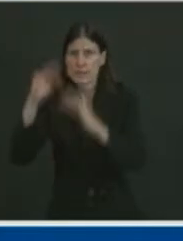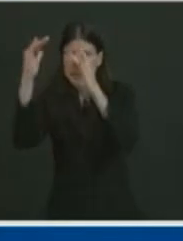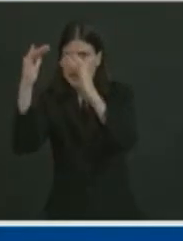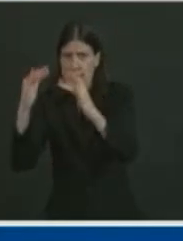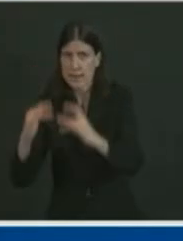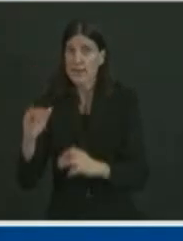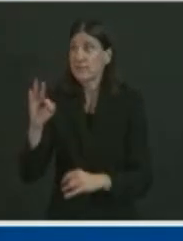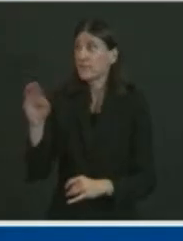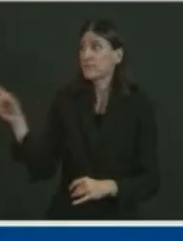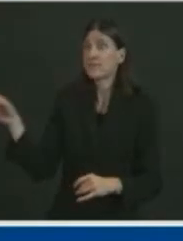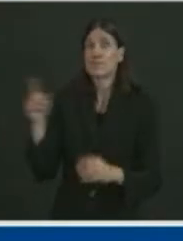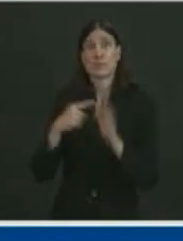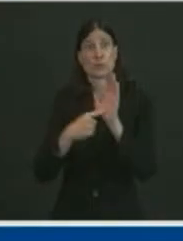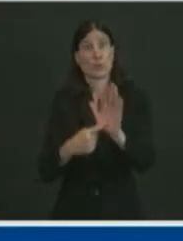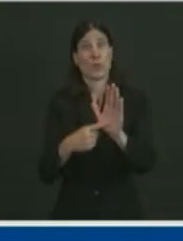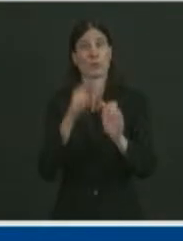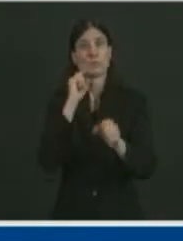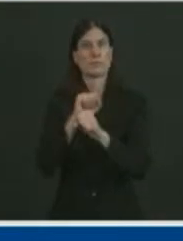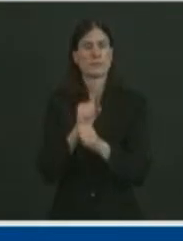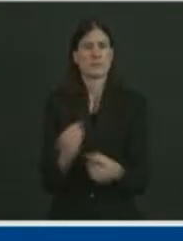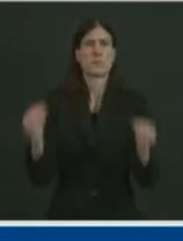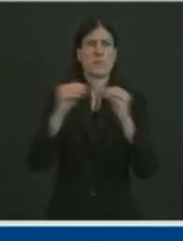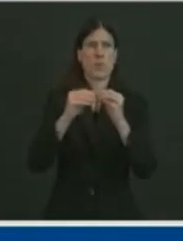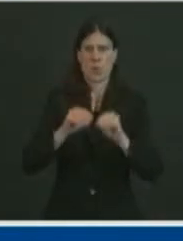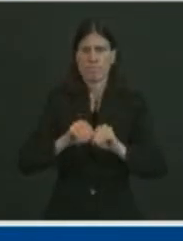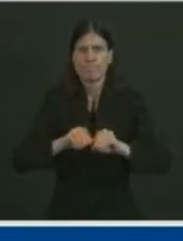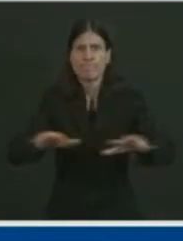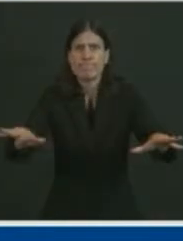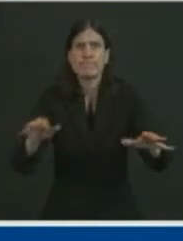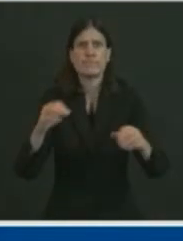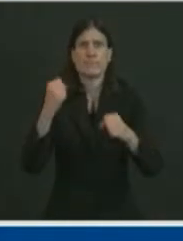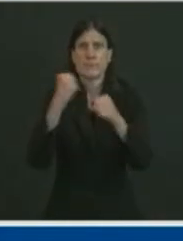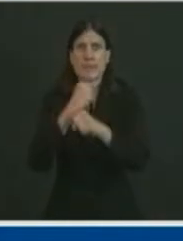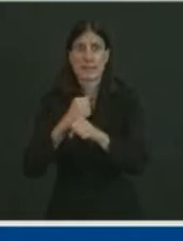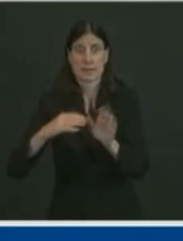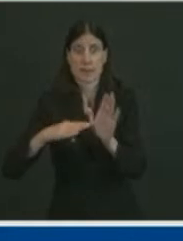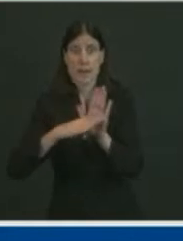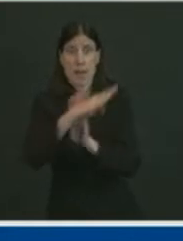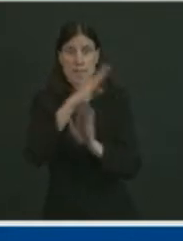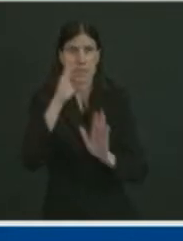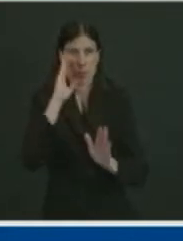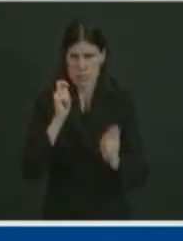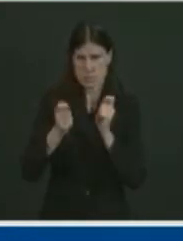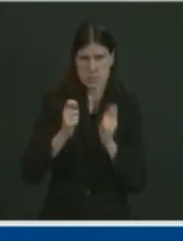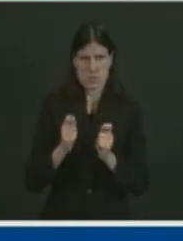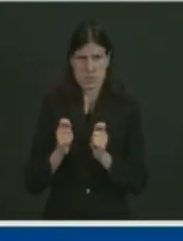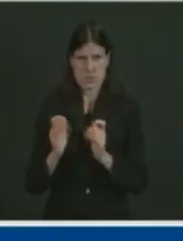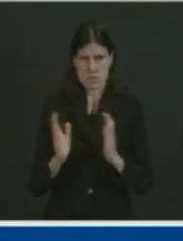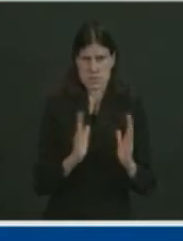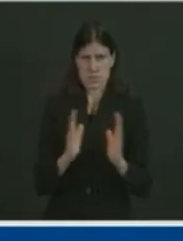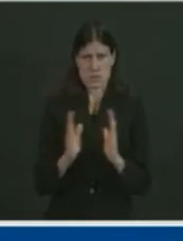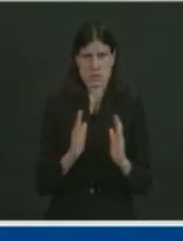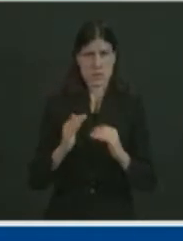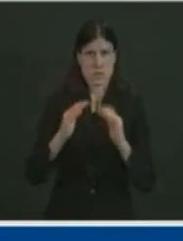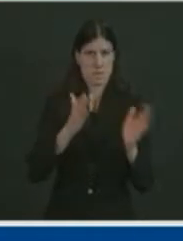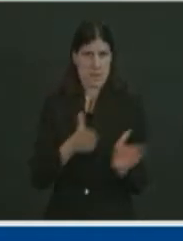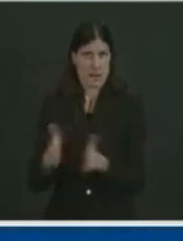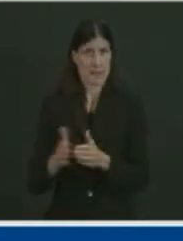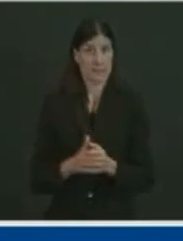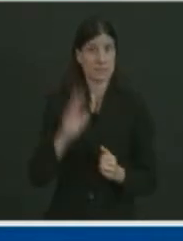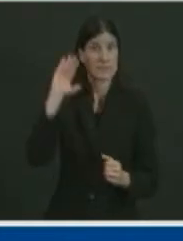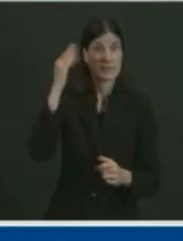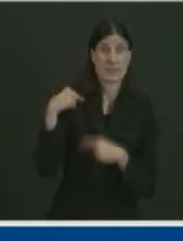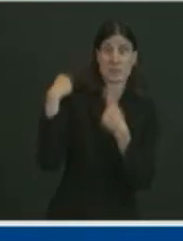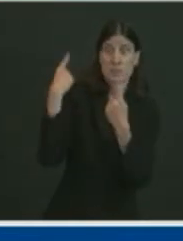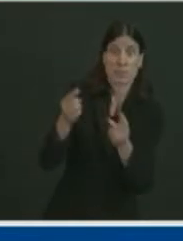in a very stable place, and I feel excellent and confident that we are doing the right